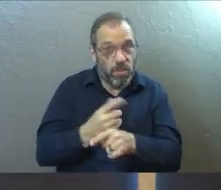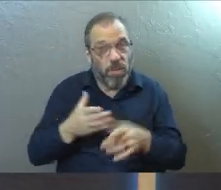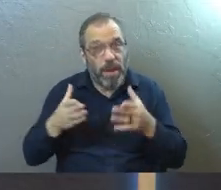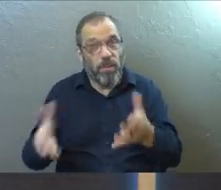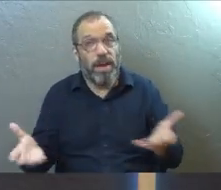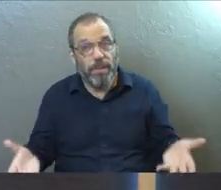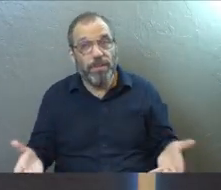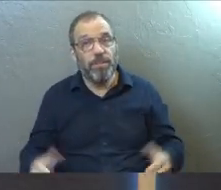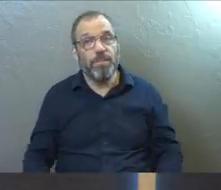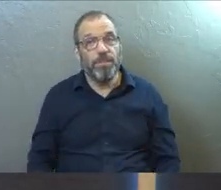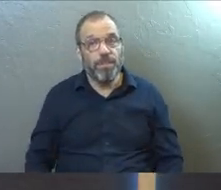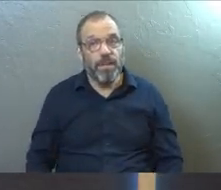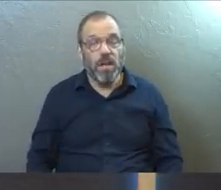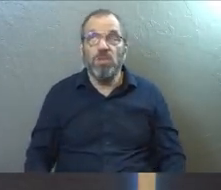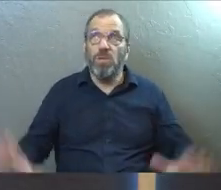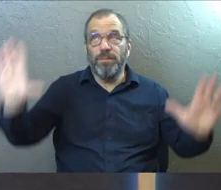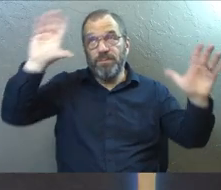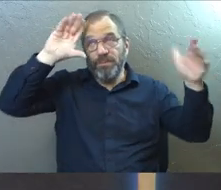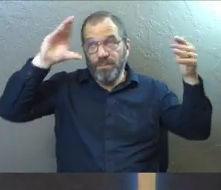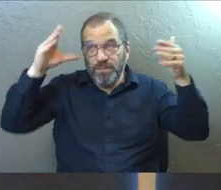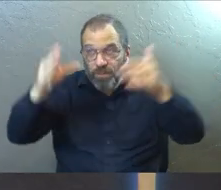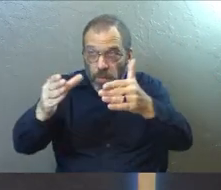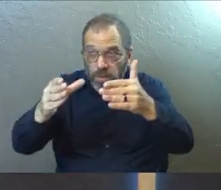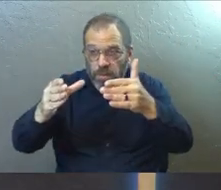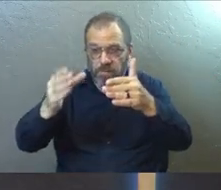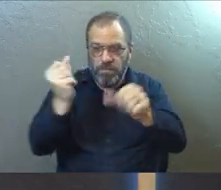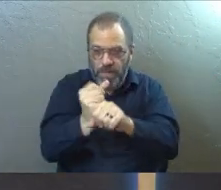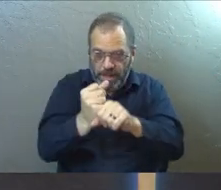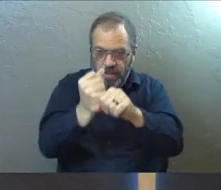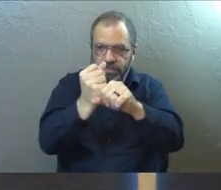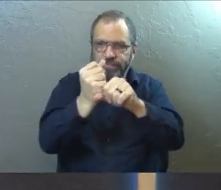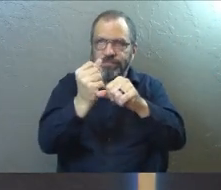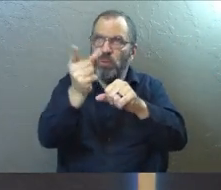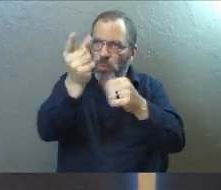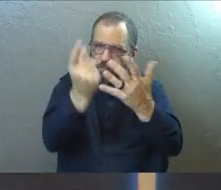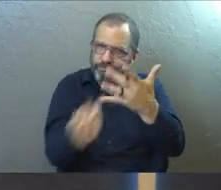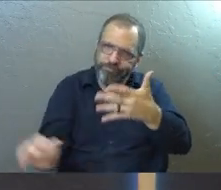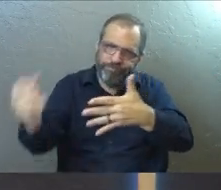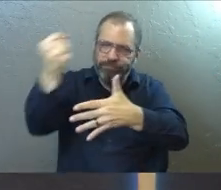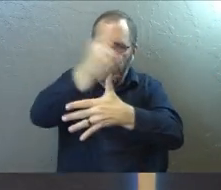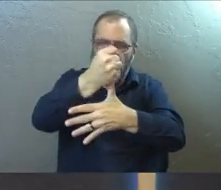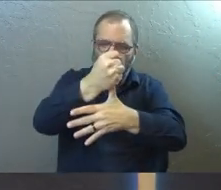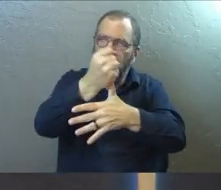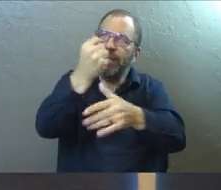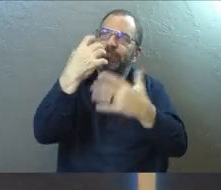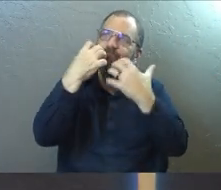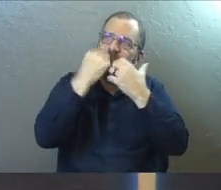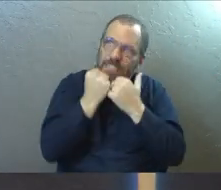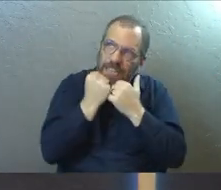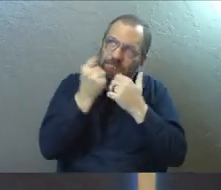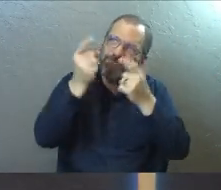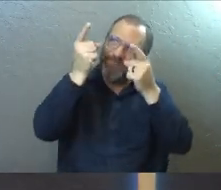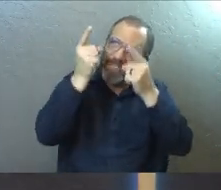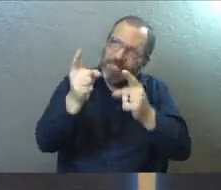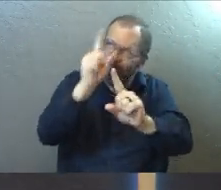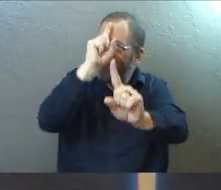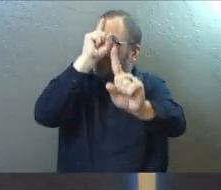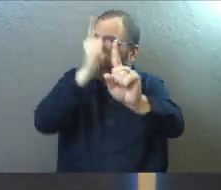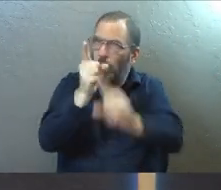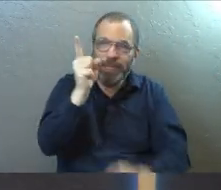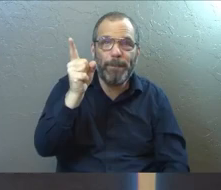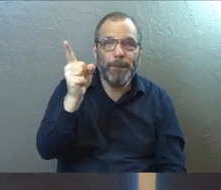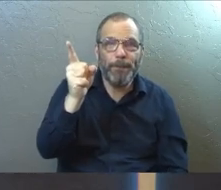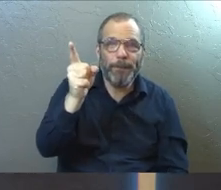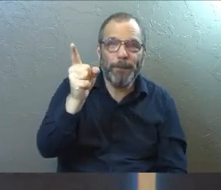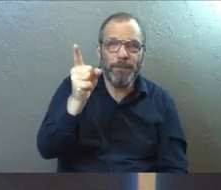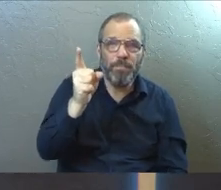way. And so I need to focus on that. I need to make that the priority. I need to care about that. He is who I aim to